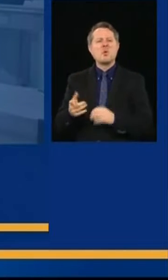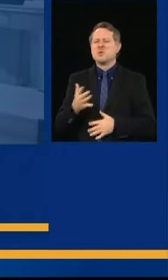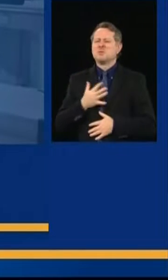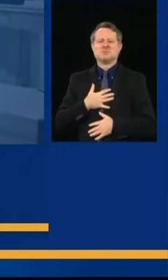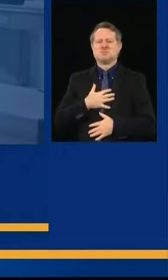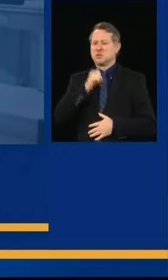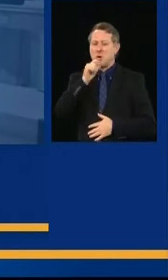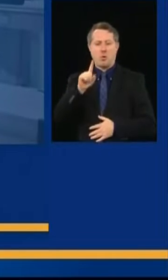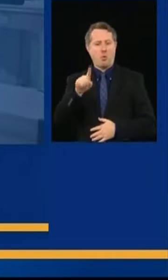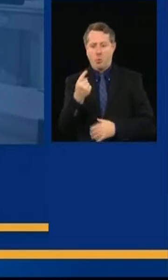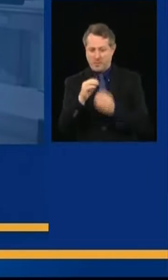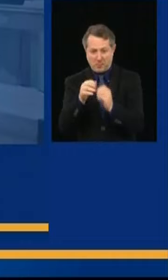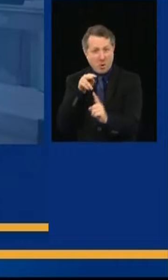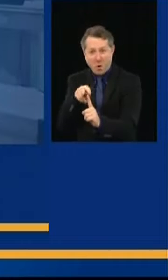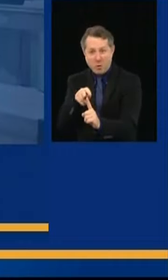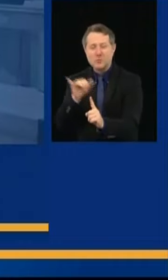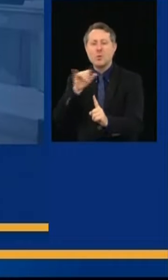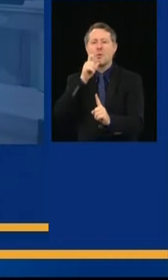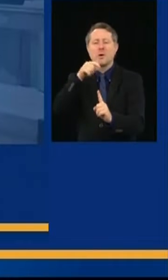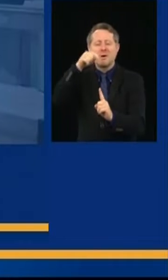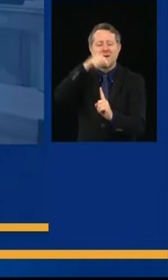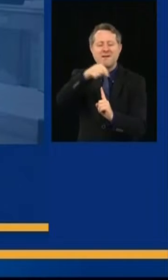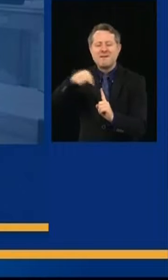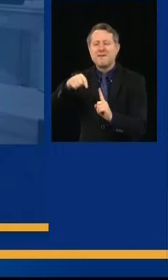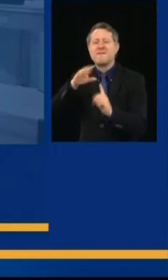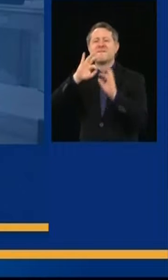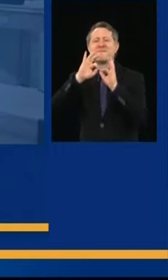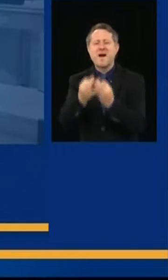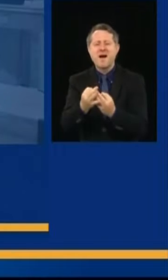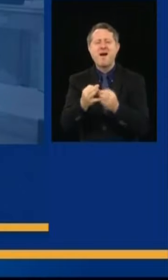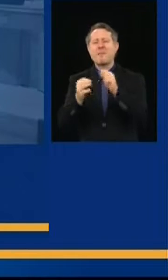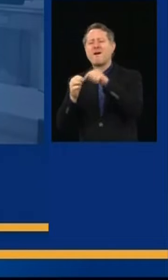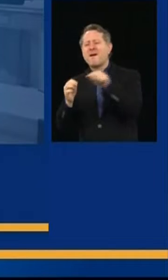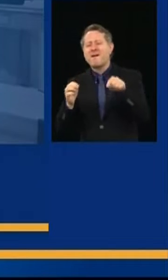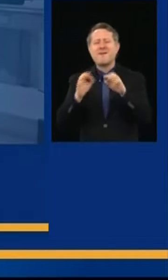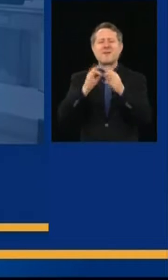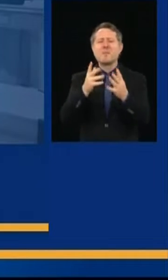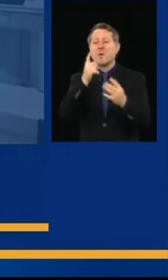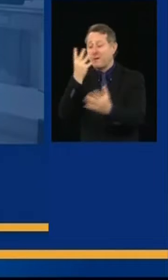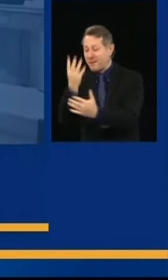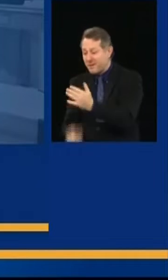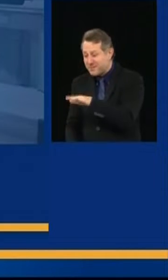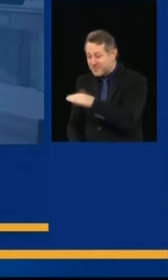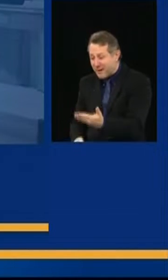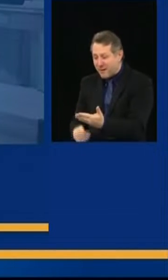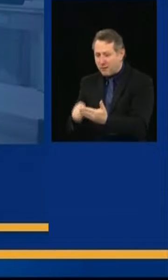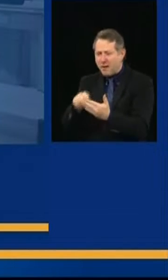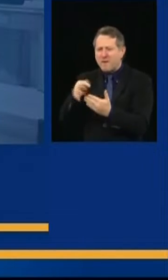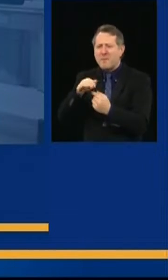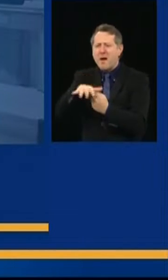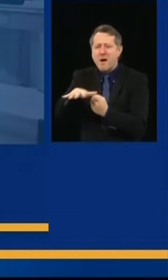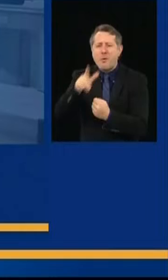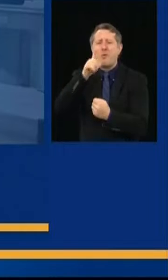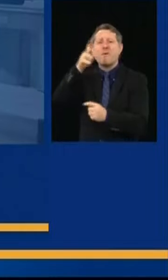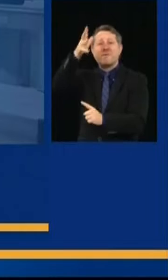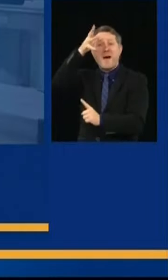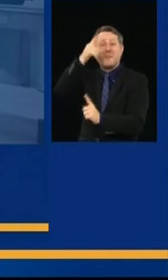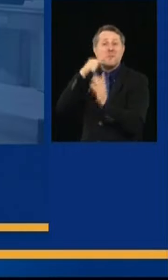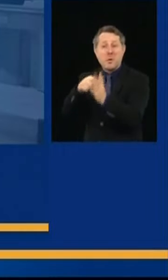families. These are lost individuals, their fathers and mothers and brothers and sisters, and